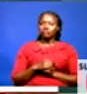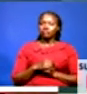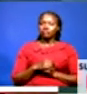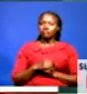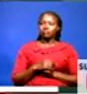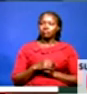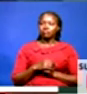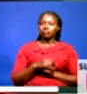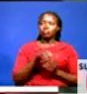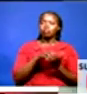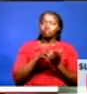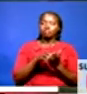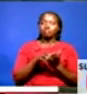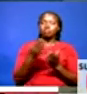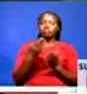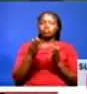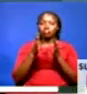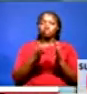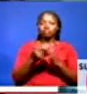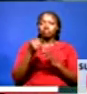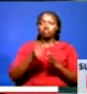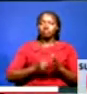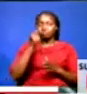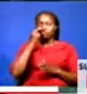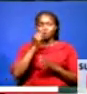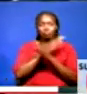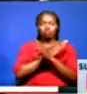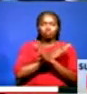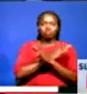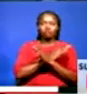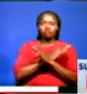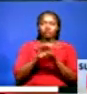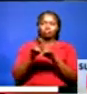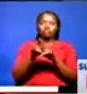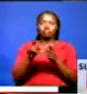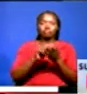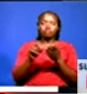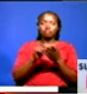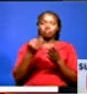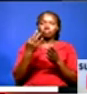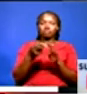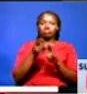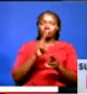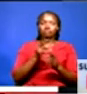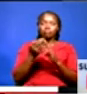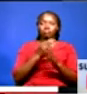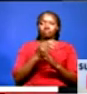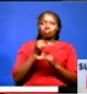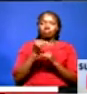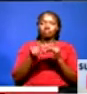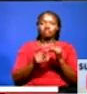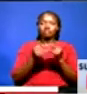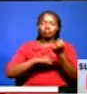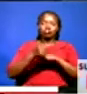The position had attracted 4 candidates from South Sudan and Burundi, but according to the clerk, 3 withdrew their candidature before the deadline of the